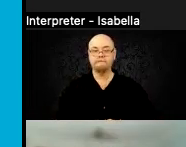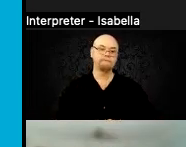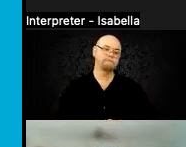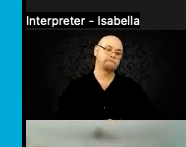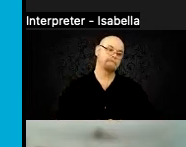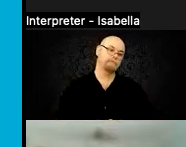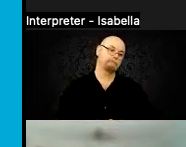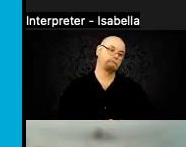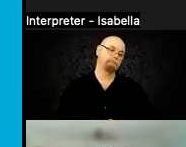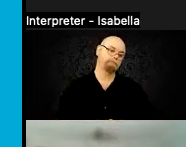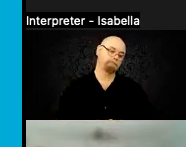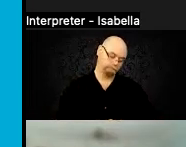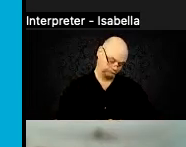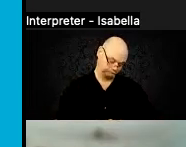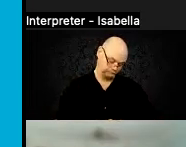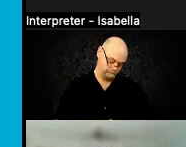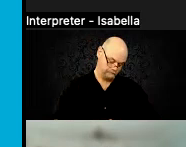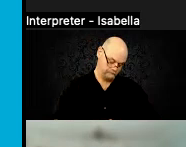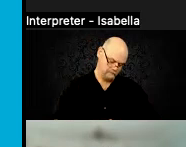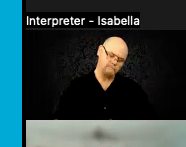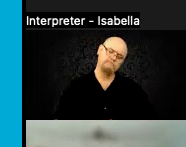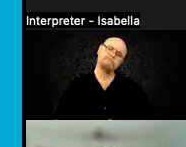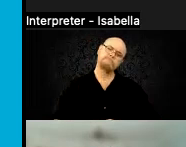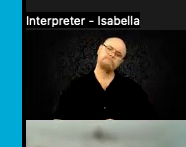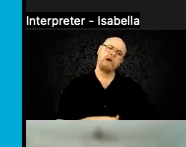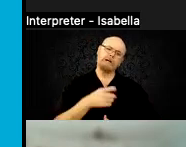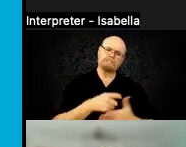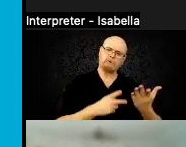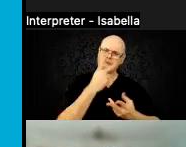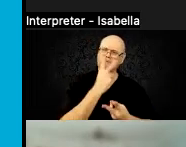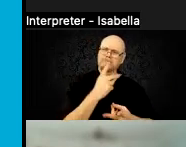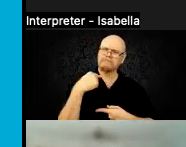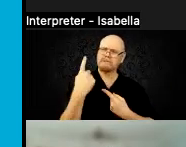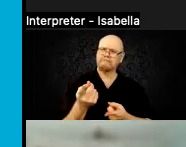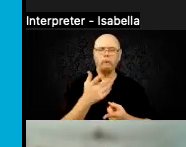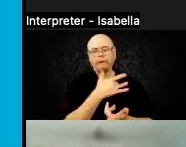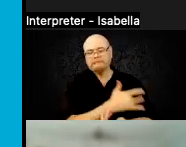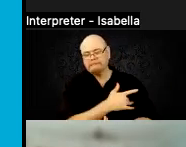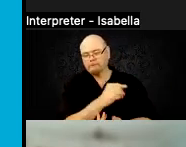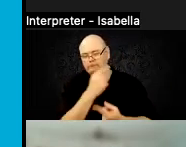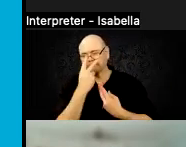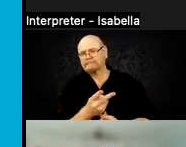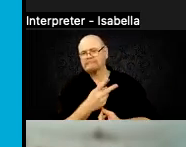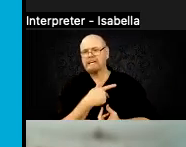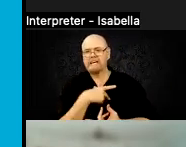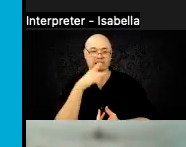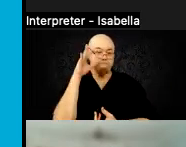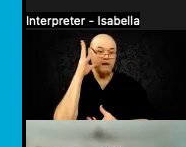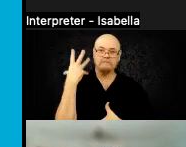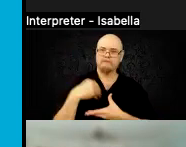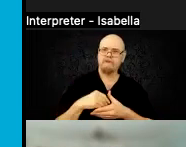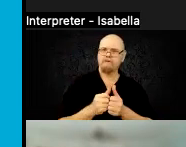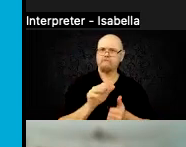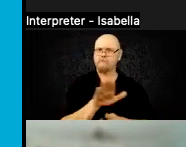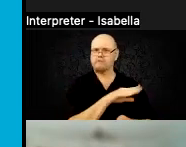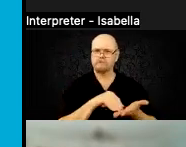So some common questions or issues that we see for youth in transition, right, is parental involvement, right? So the first thing is,